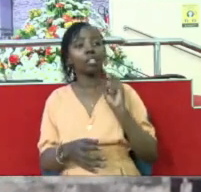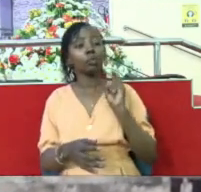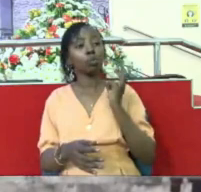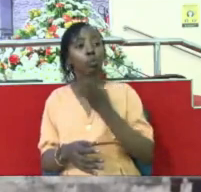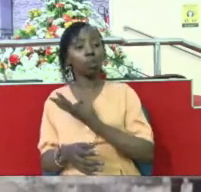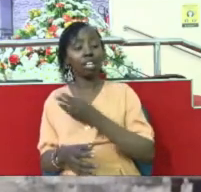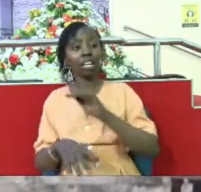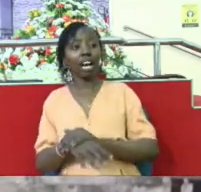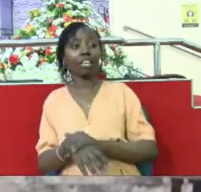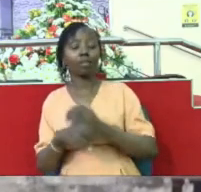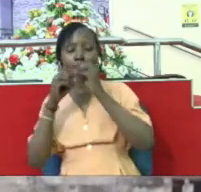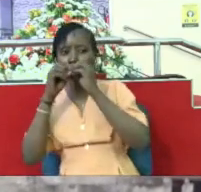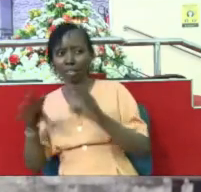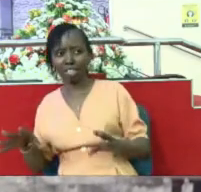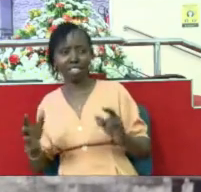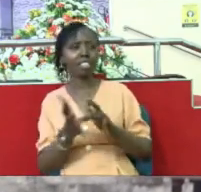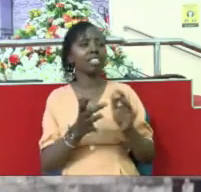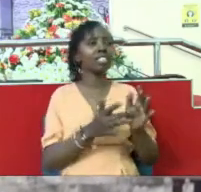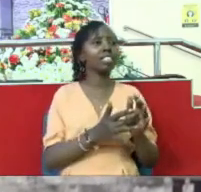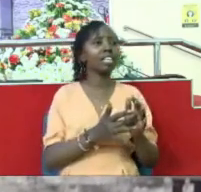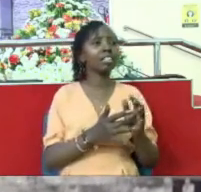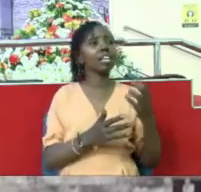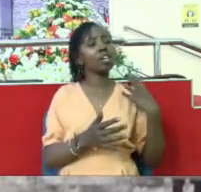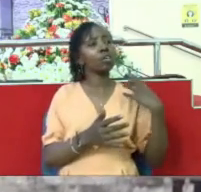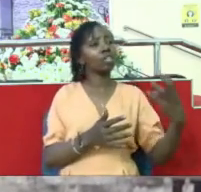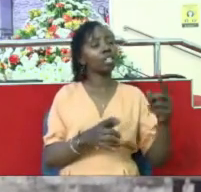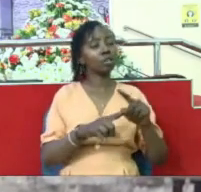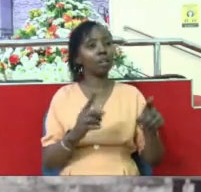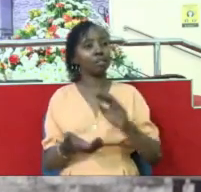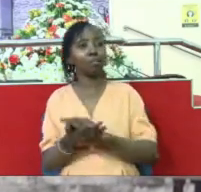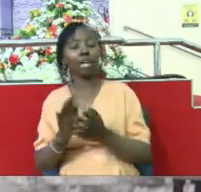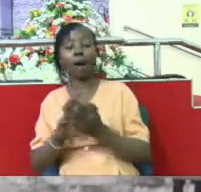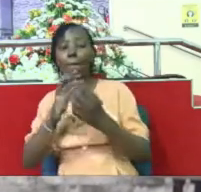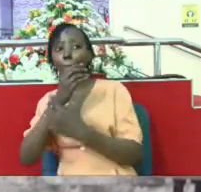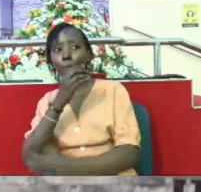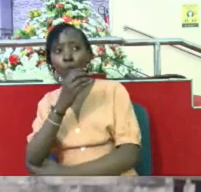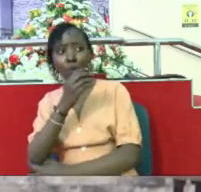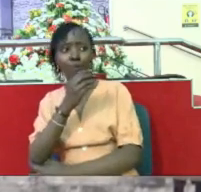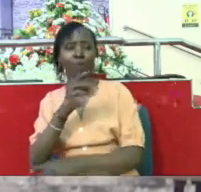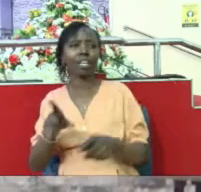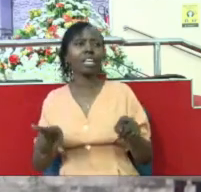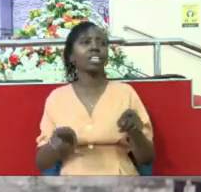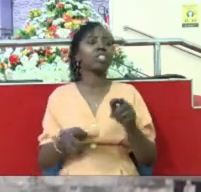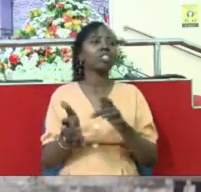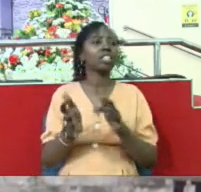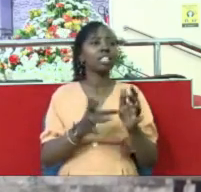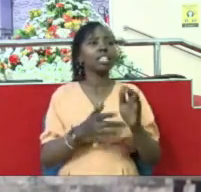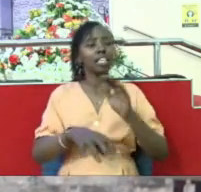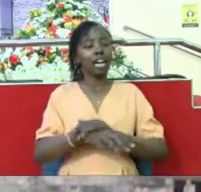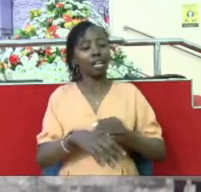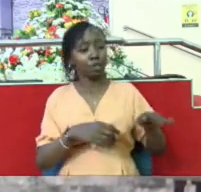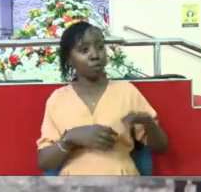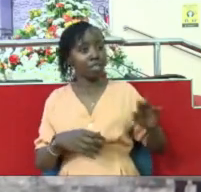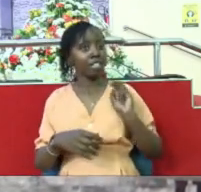but for our sake he became poor. He identified with us. He took our place. He became